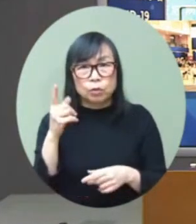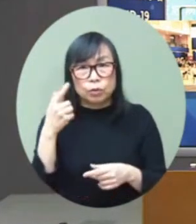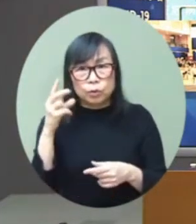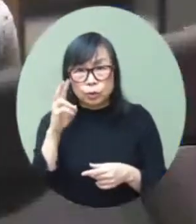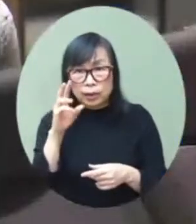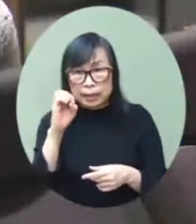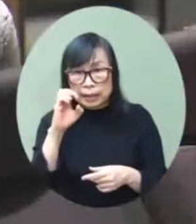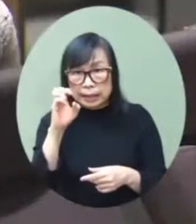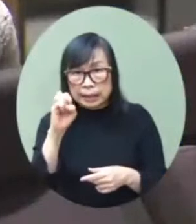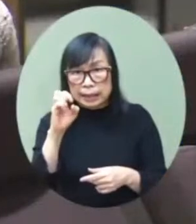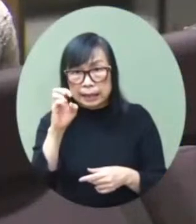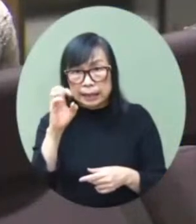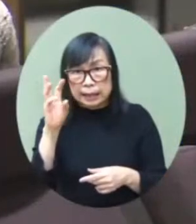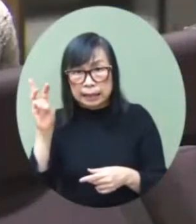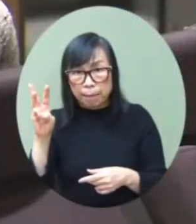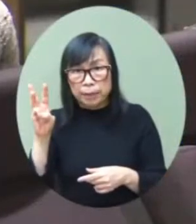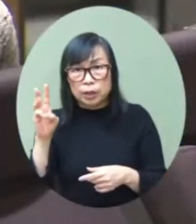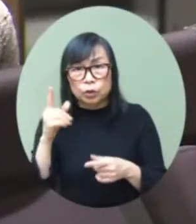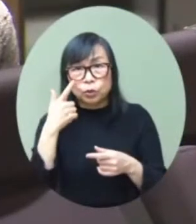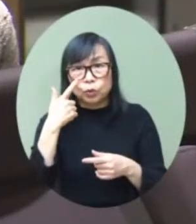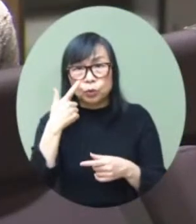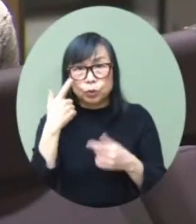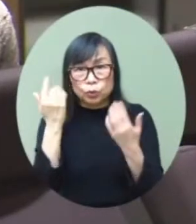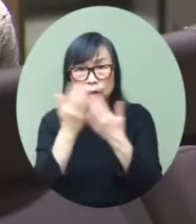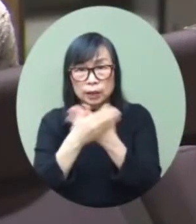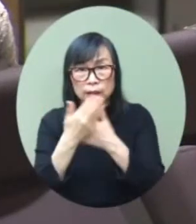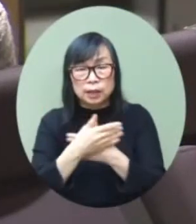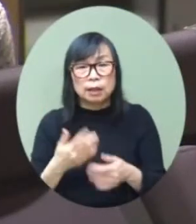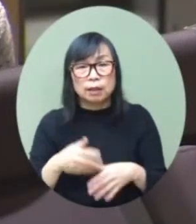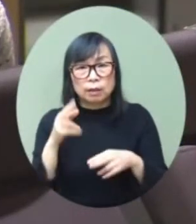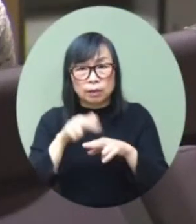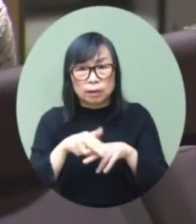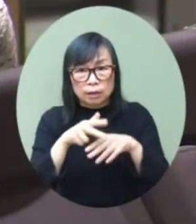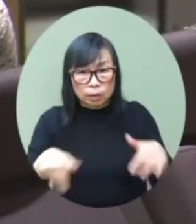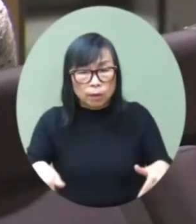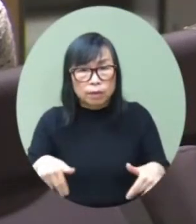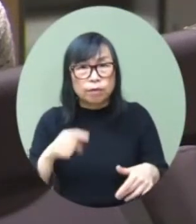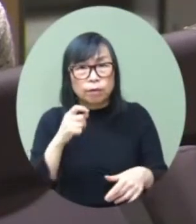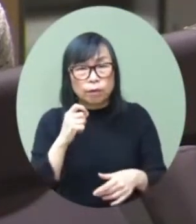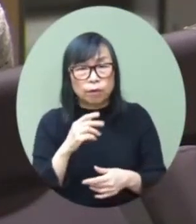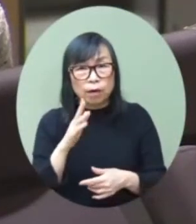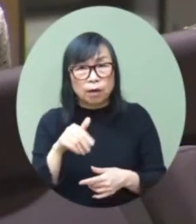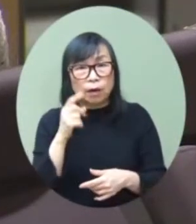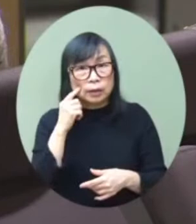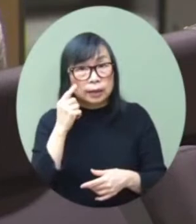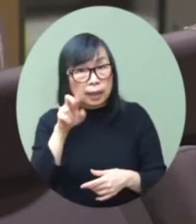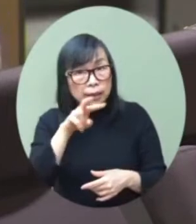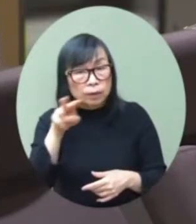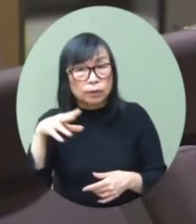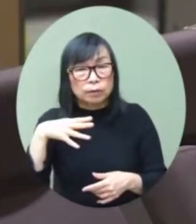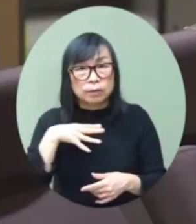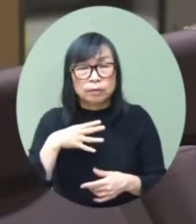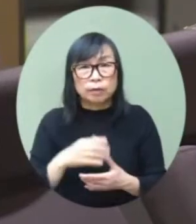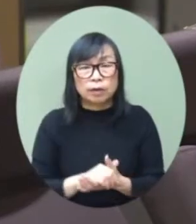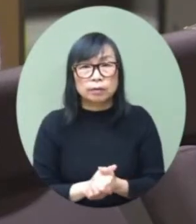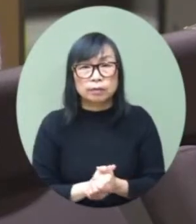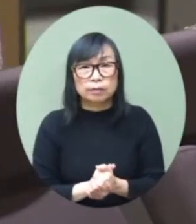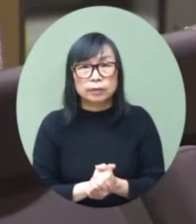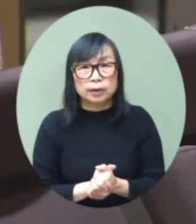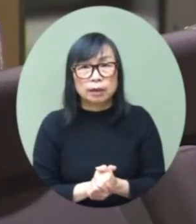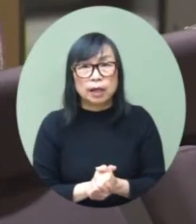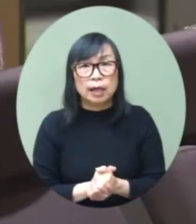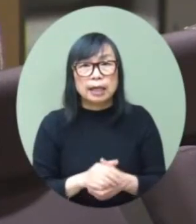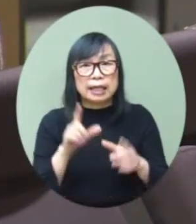be some kind of reference to a universal testing scheme. Are you signaling the government is preparing for universal testing again? Do you